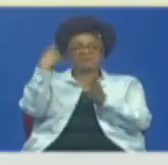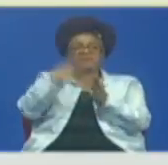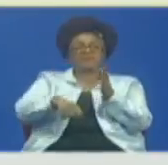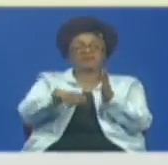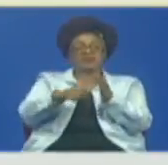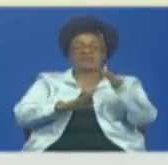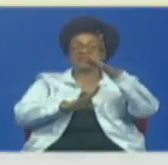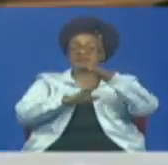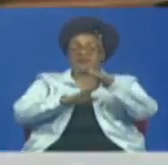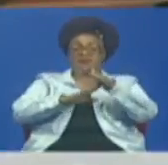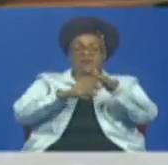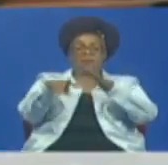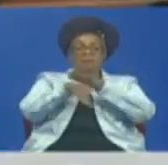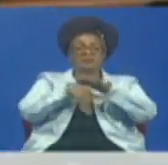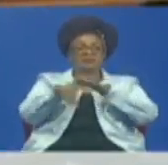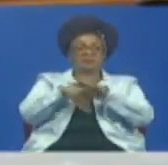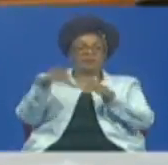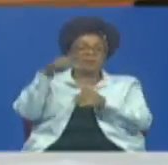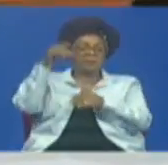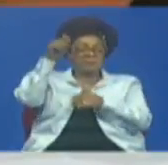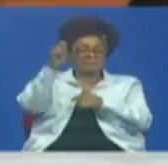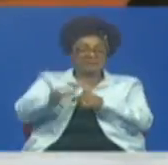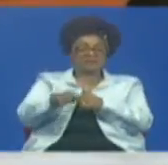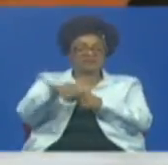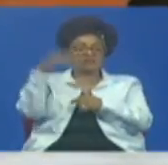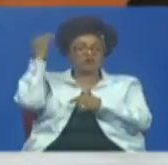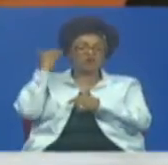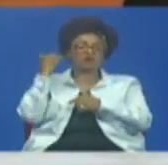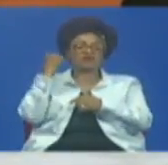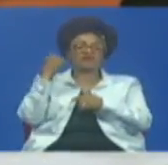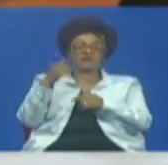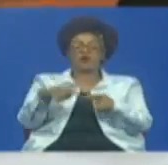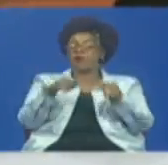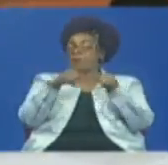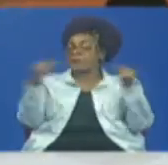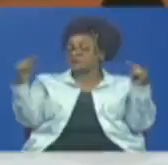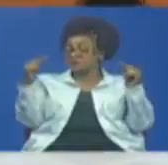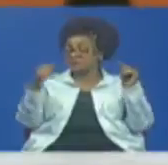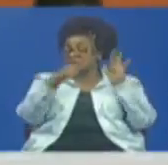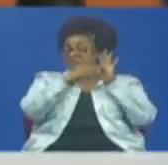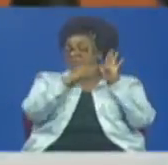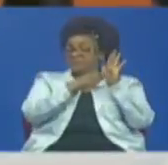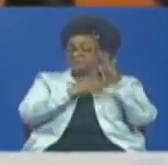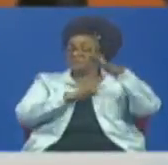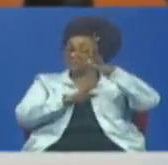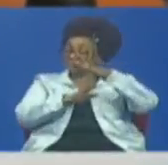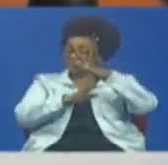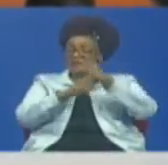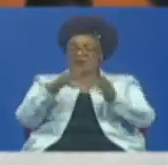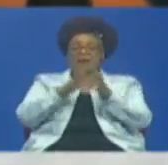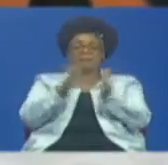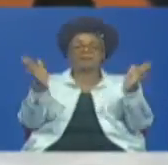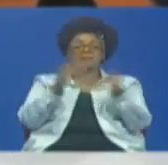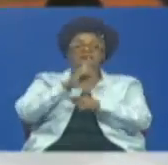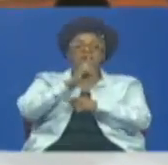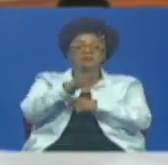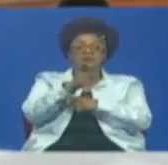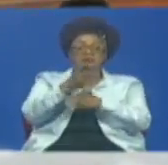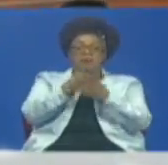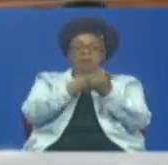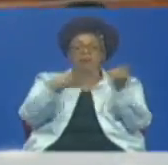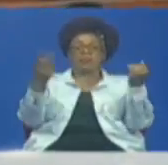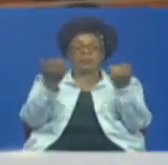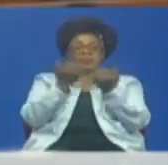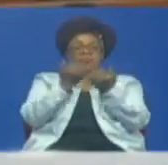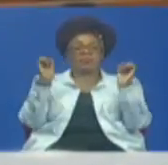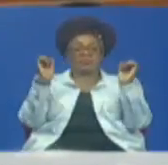principal magistrate's court for contravening curfew hours contrary to the Public Order Act. They were both released on